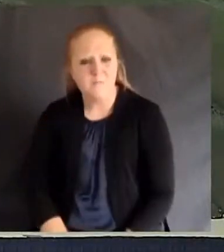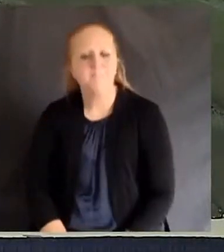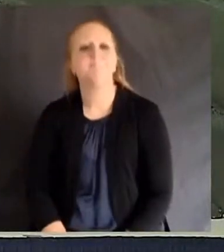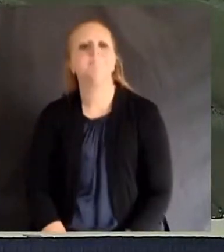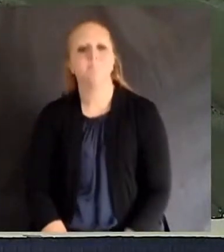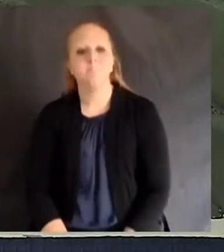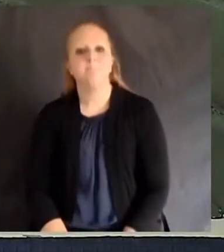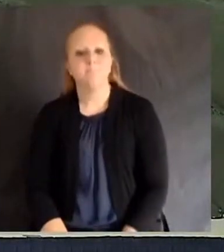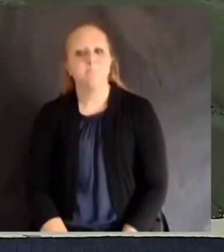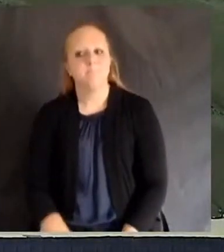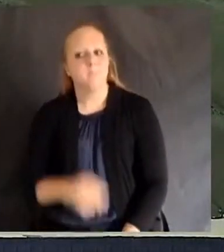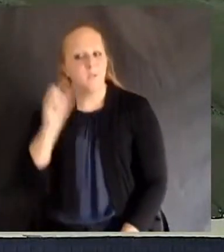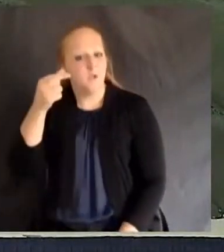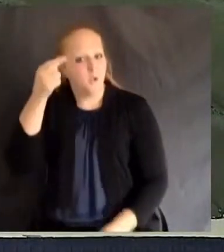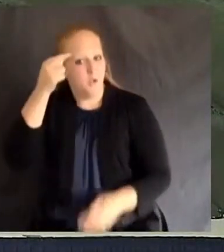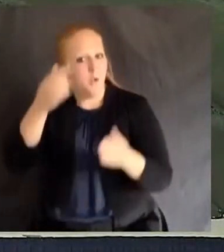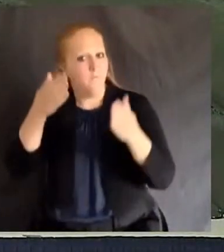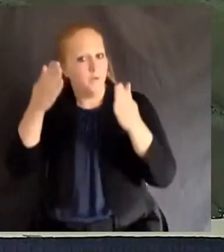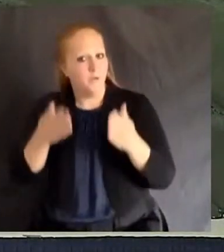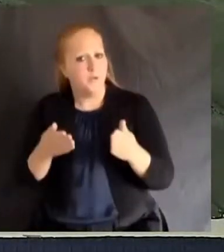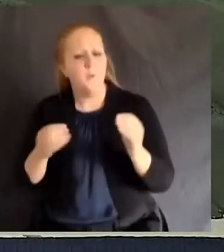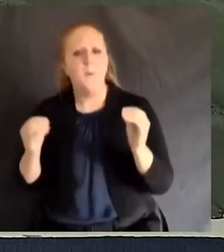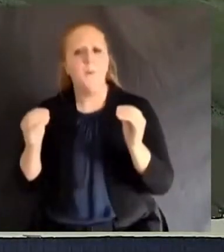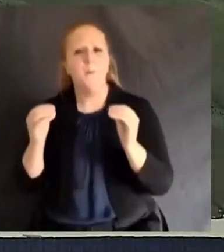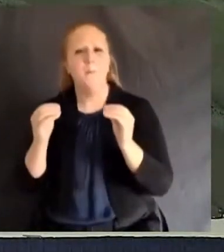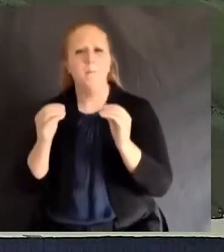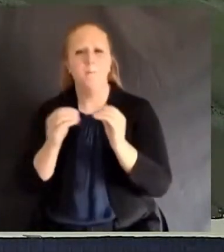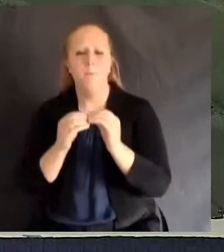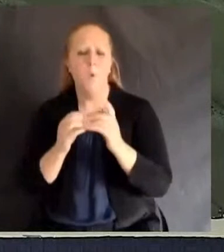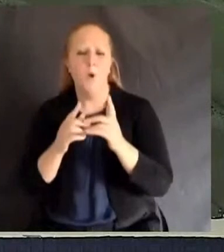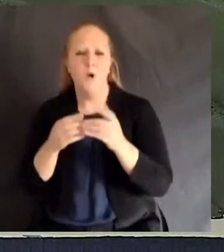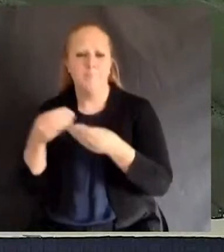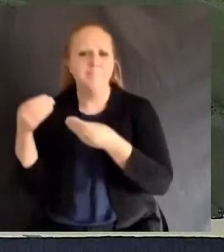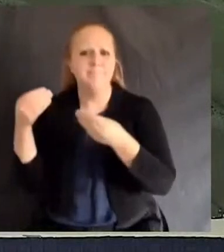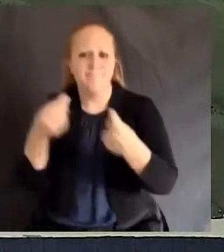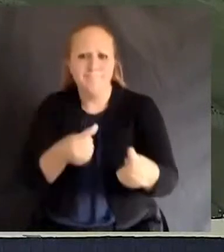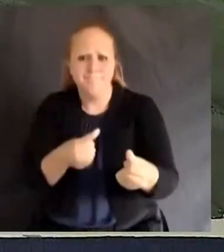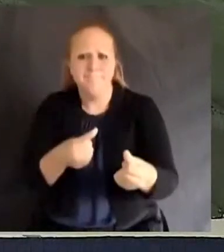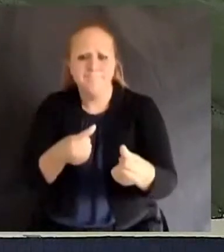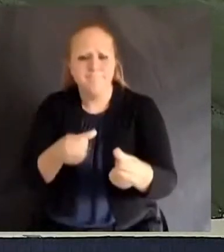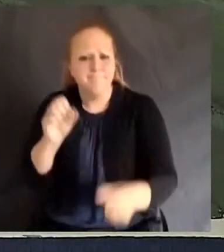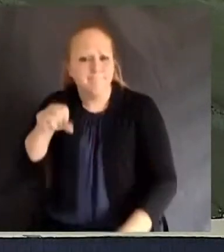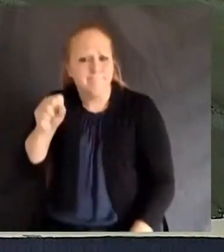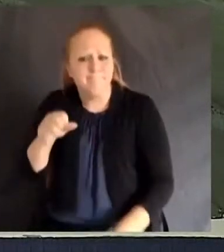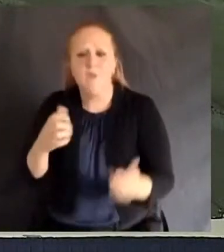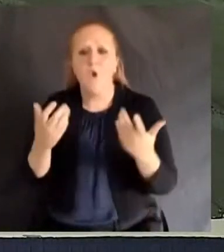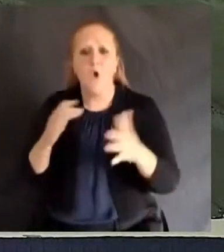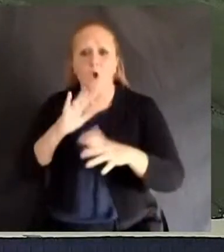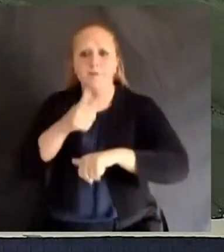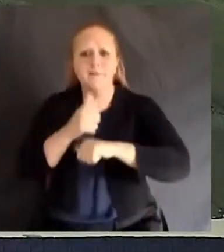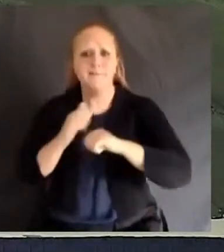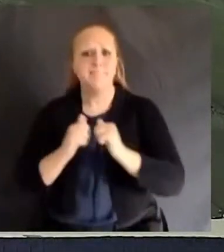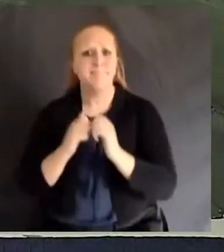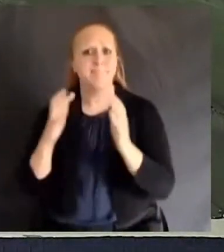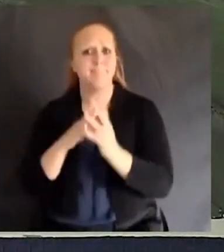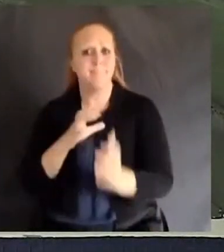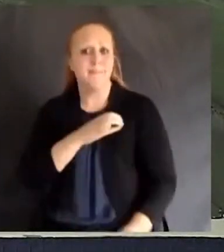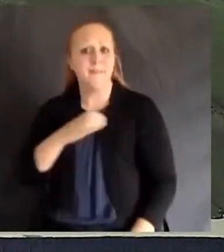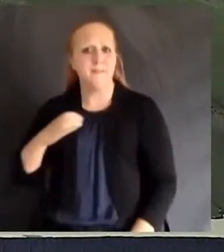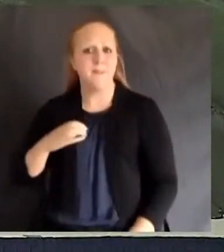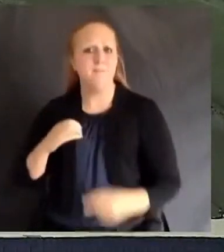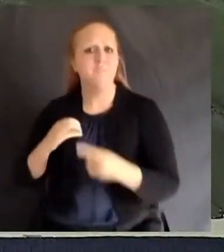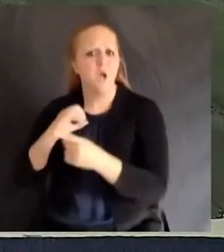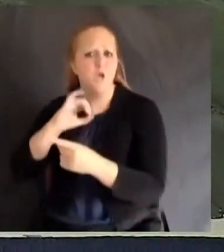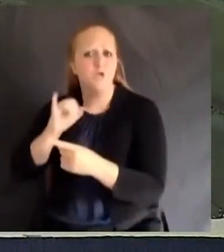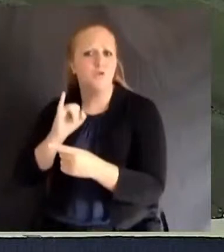there's more of a cohesive approach to this, Marcia. We have a committee that's been in place, I'll ask Jim to give you